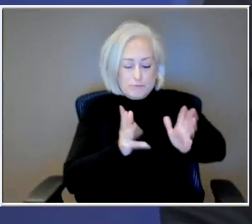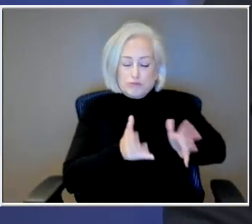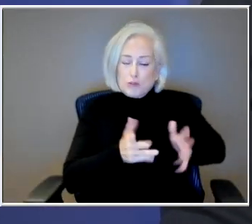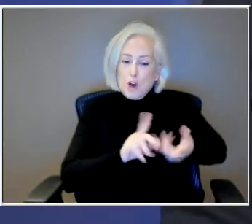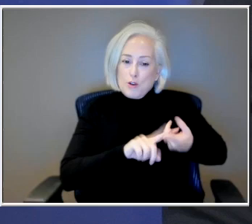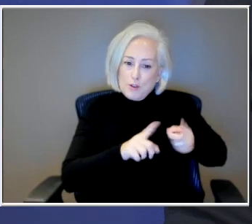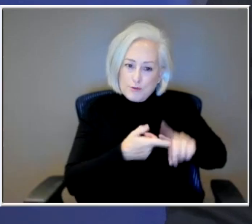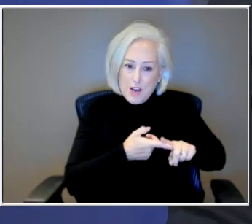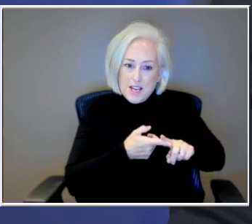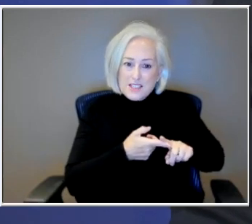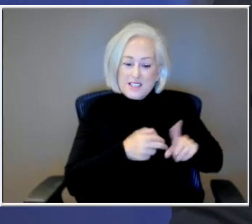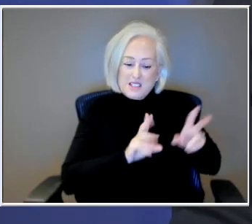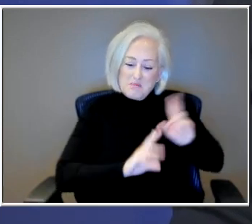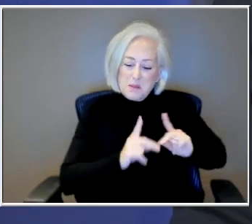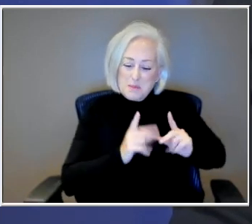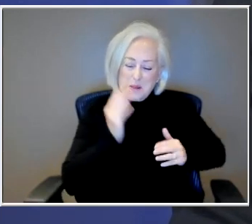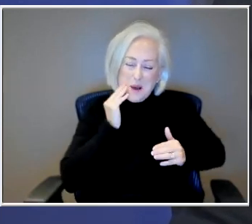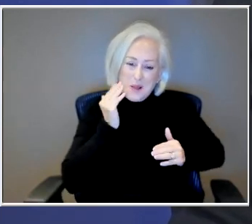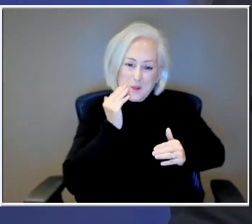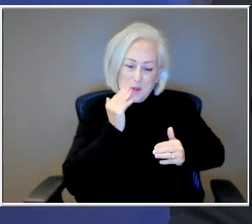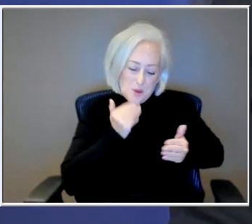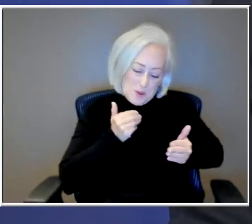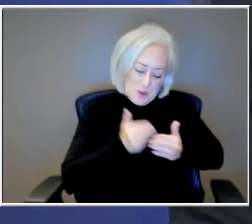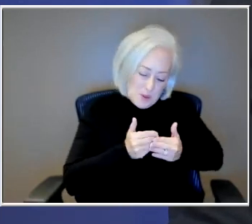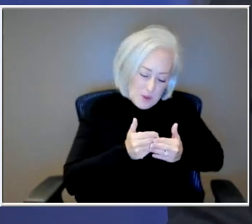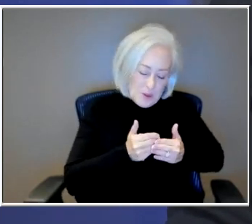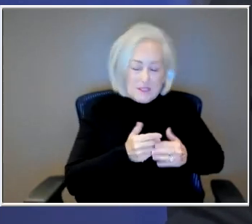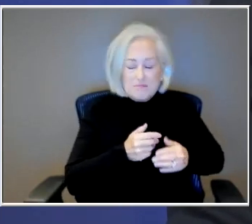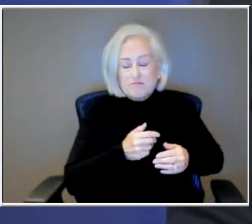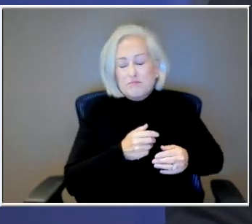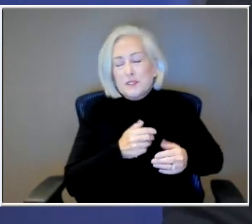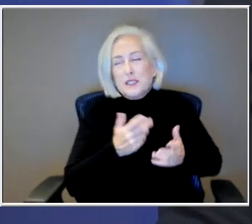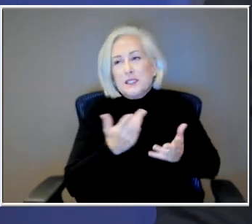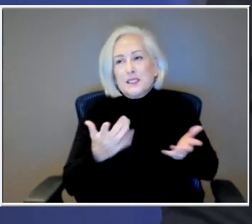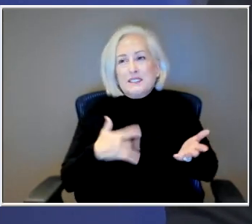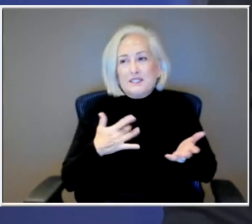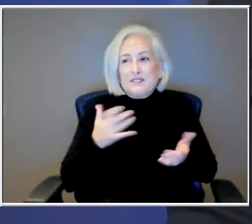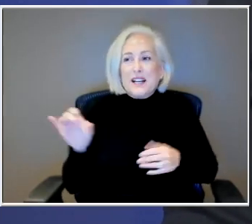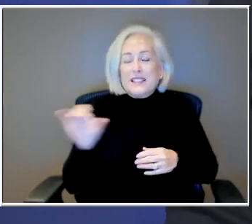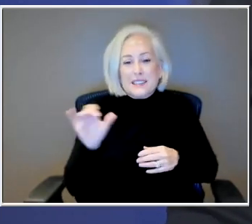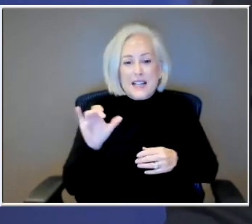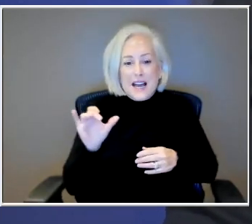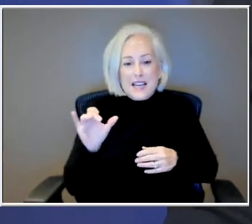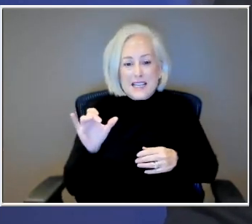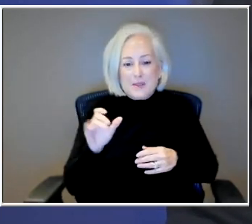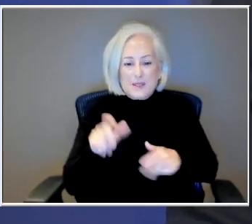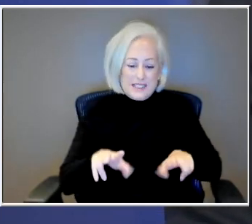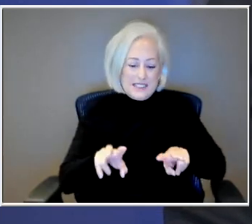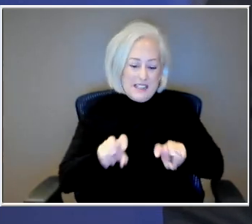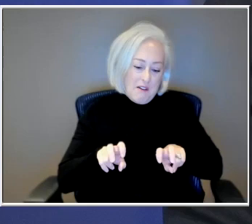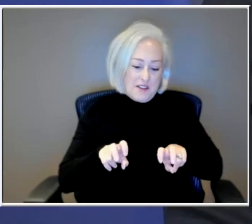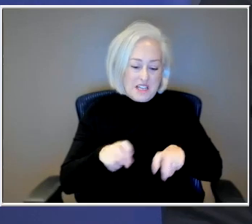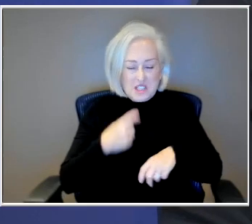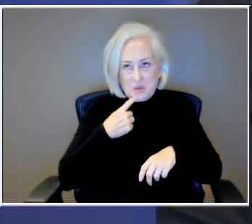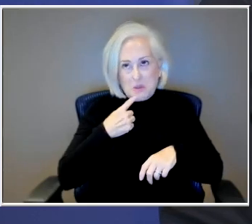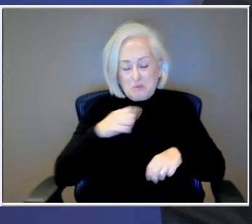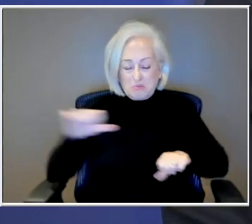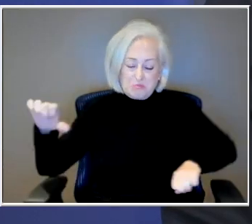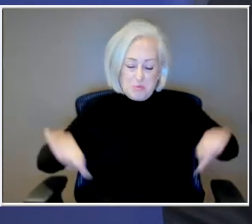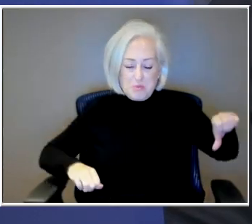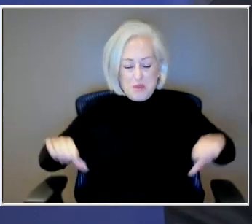didn't, talk more broadly than that. It felt like it was selfish to tell your own story like that, but then one